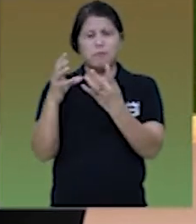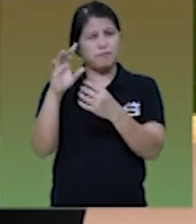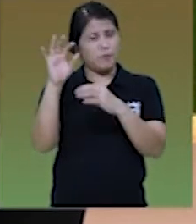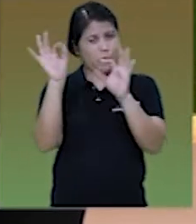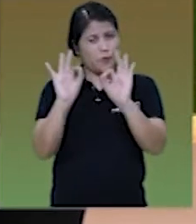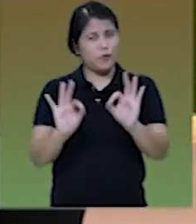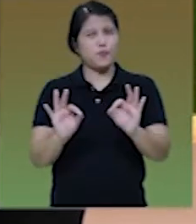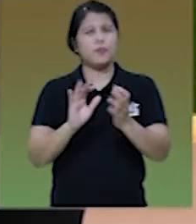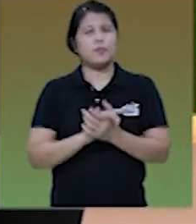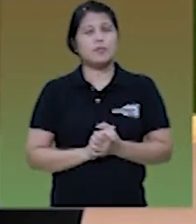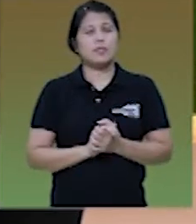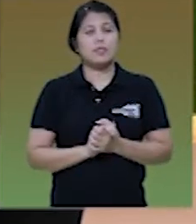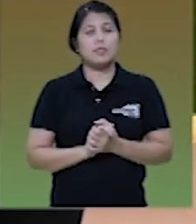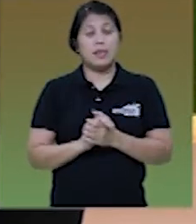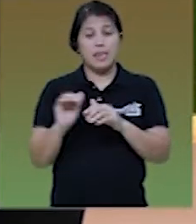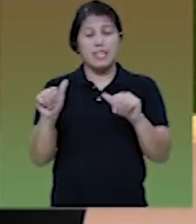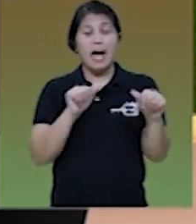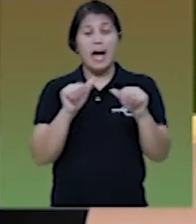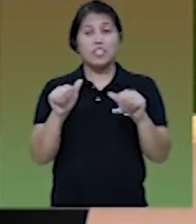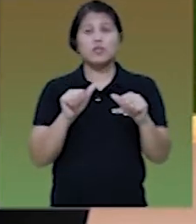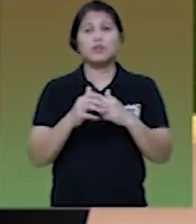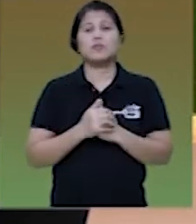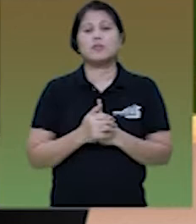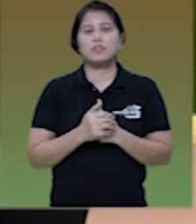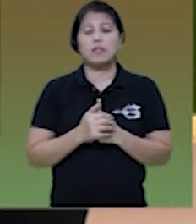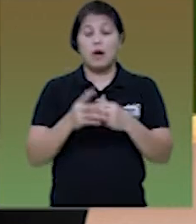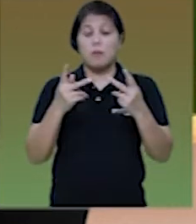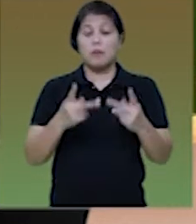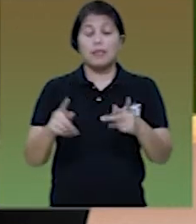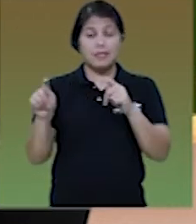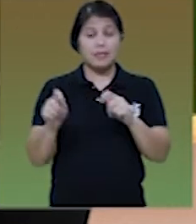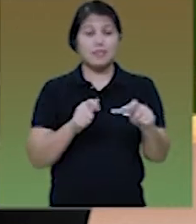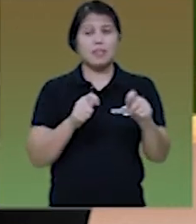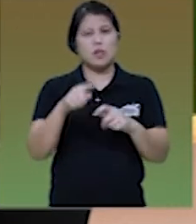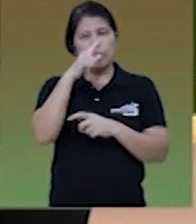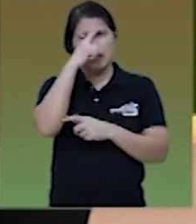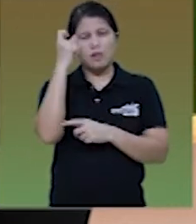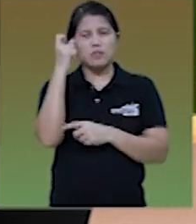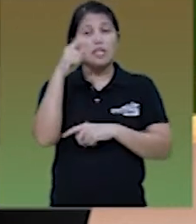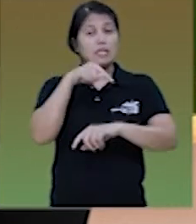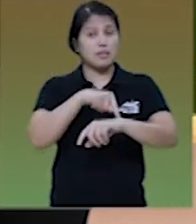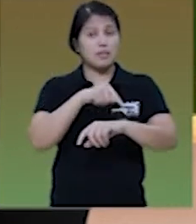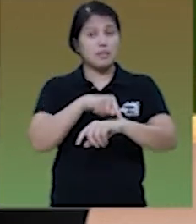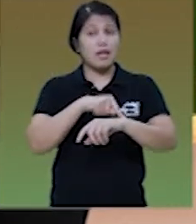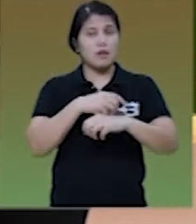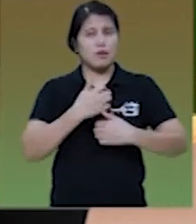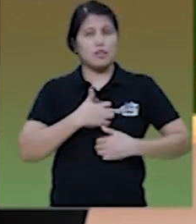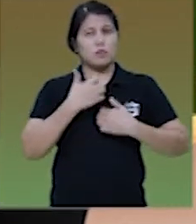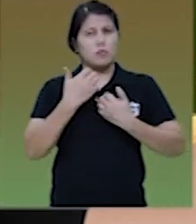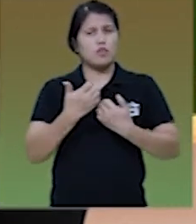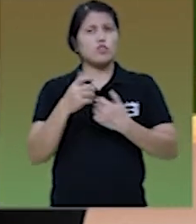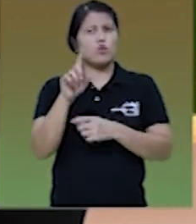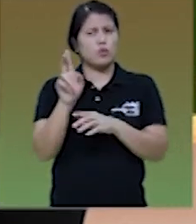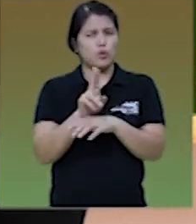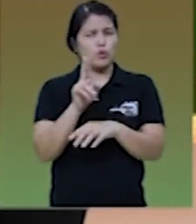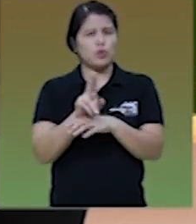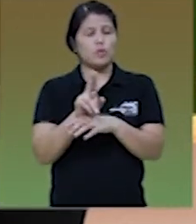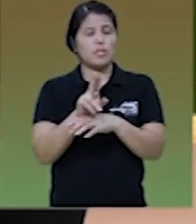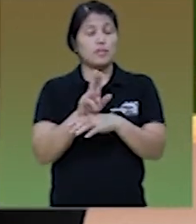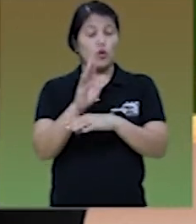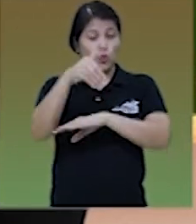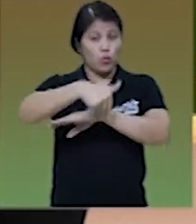form. The action is in the present tense because the time expression used